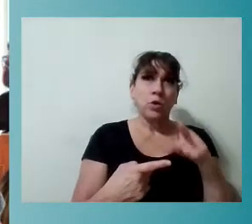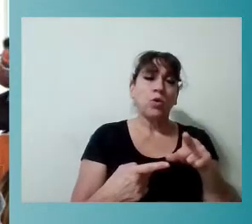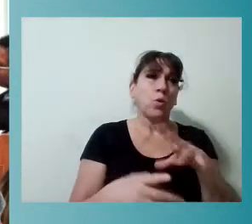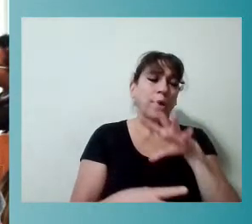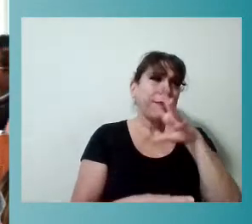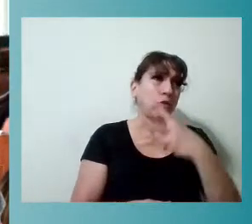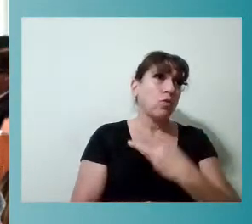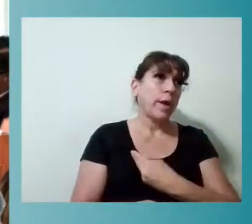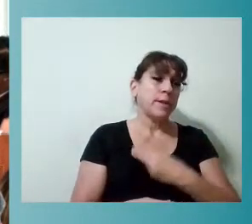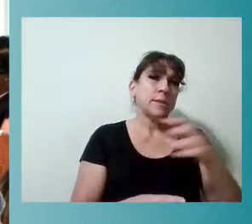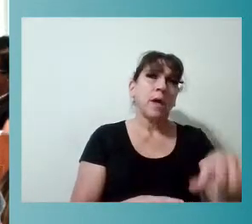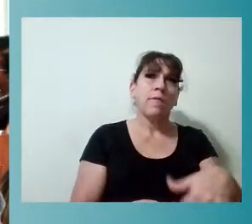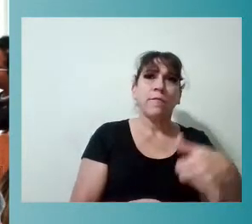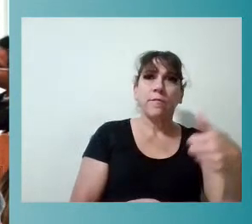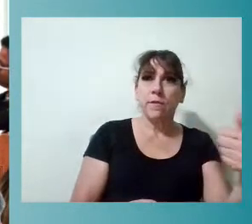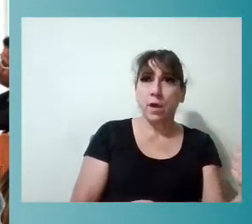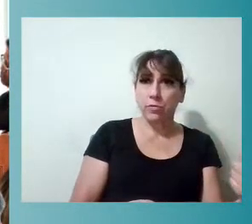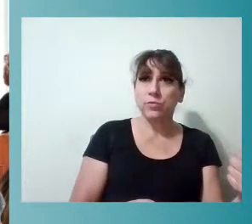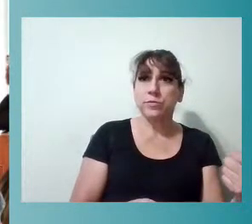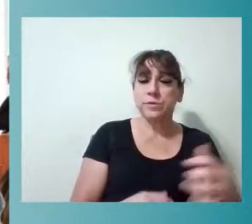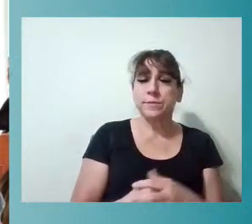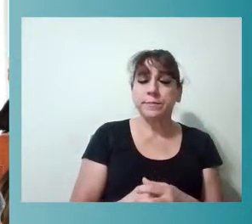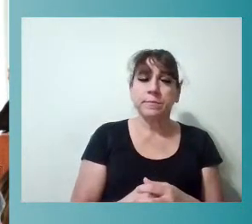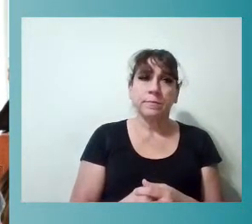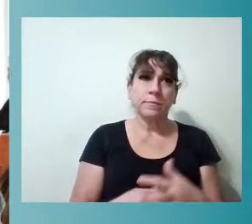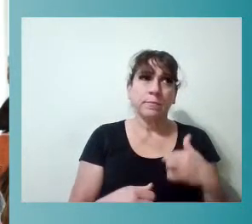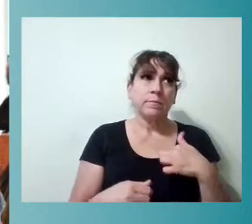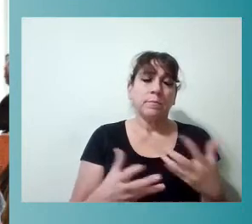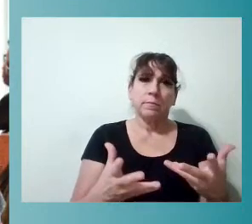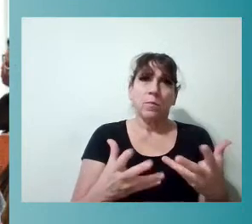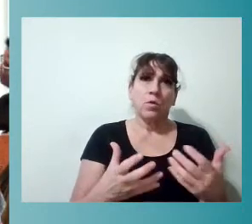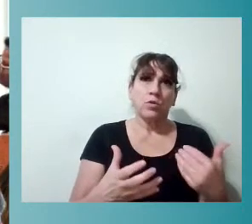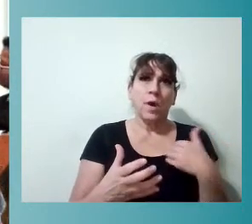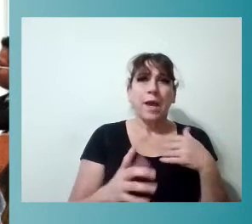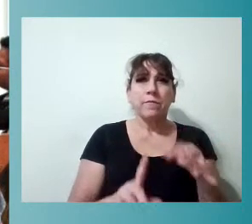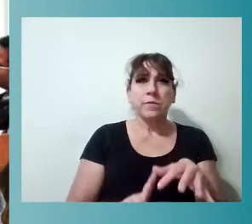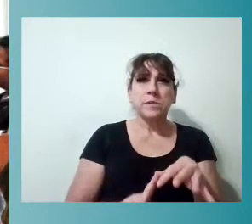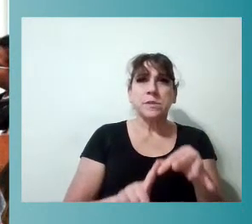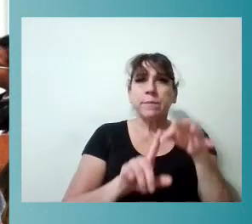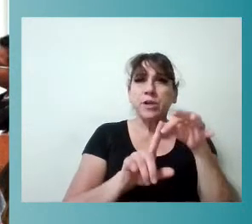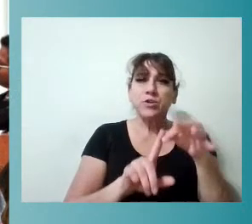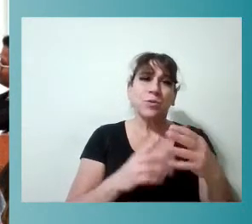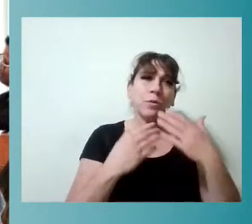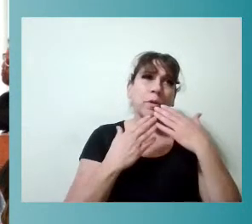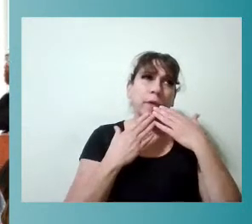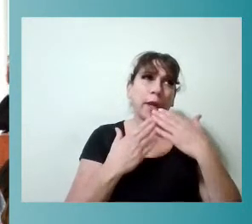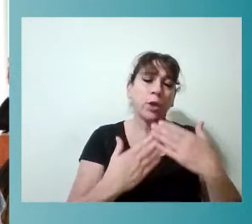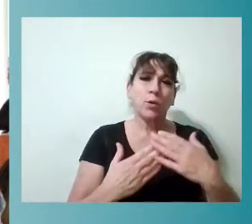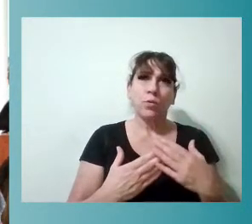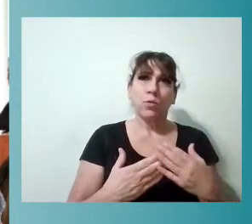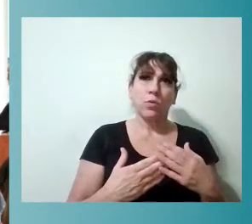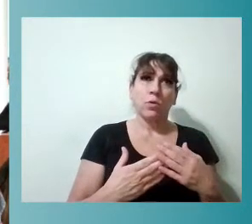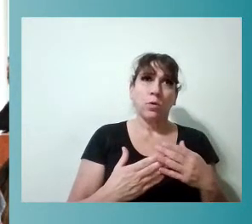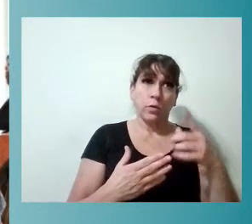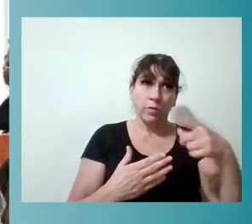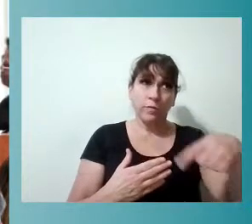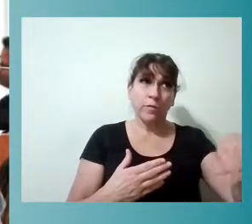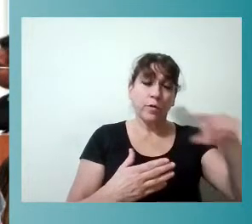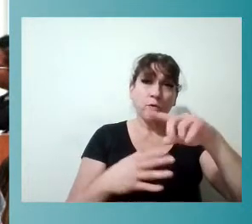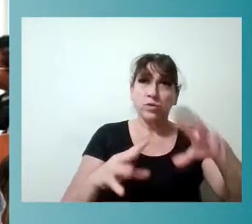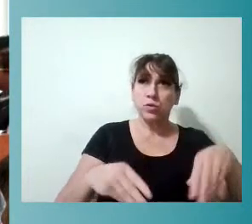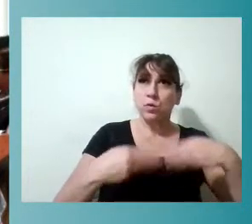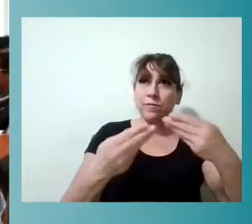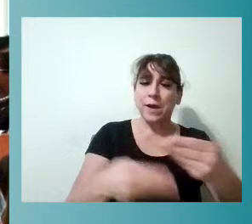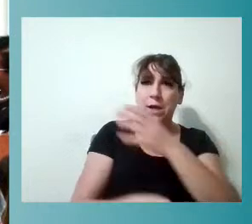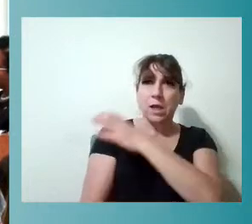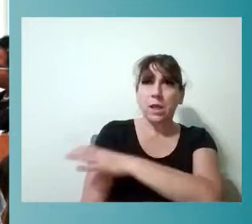grace of others. So I want to have a special thank you for those that provide